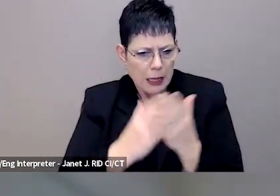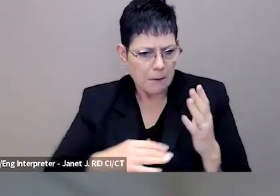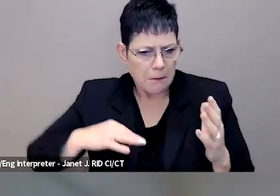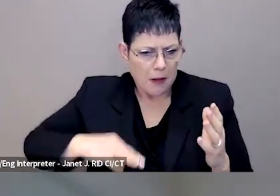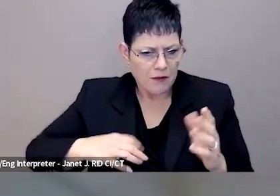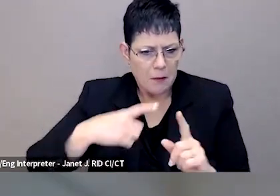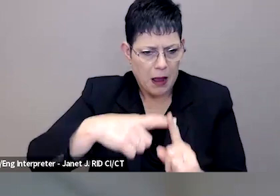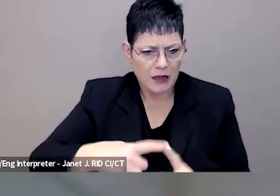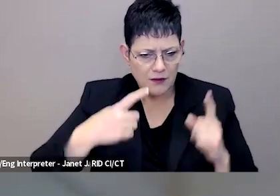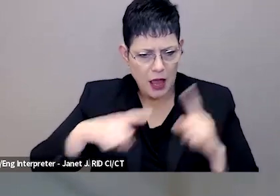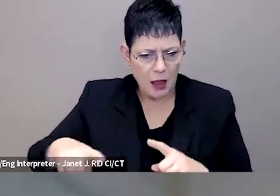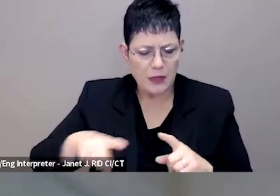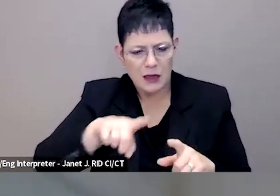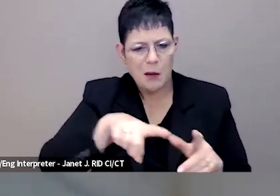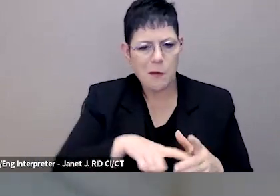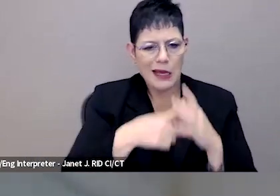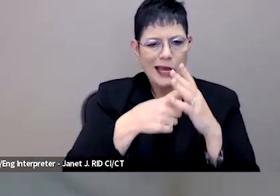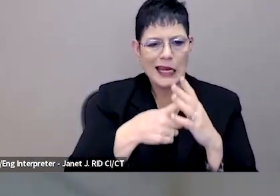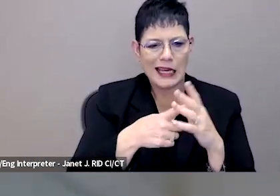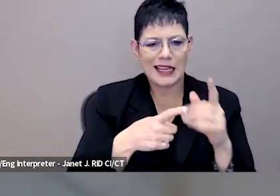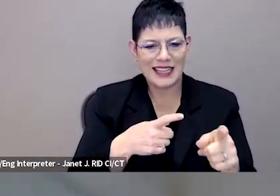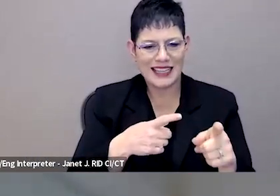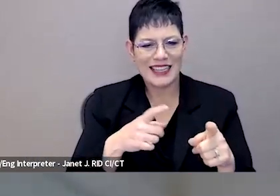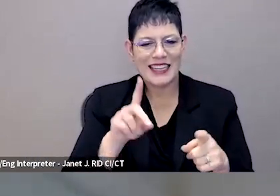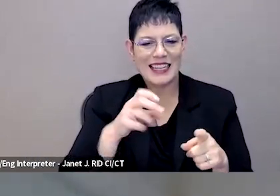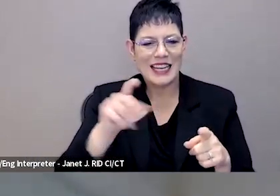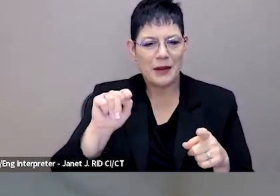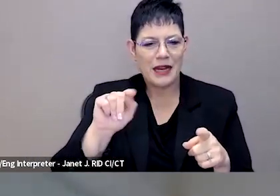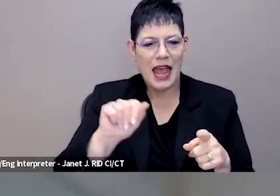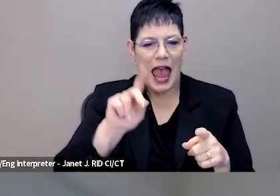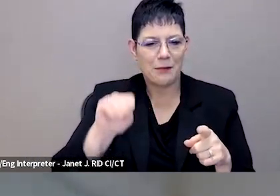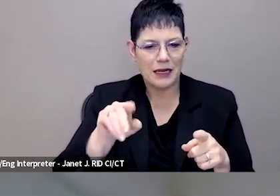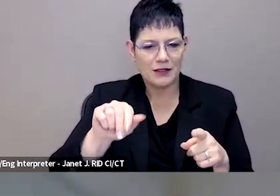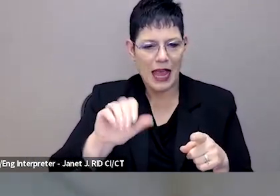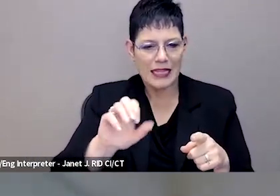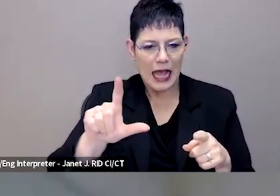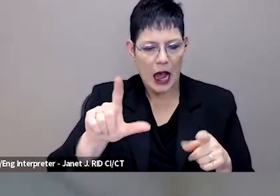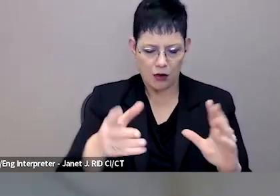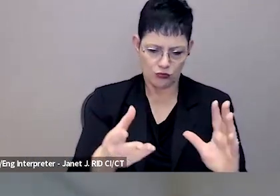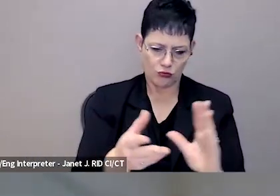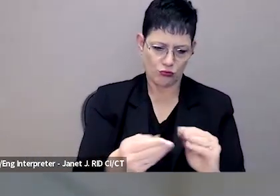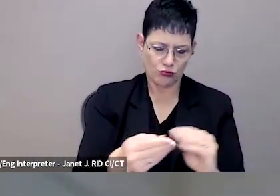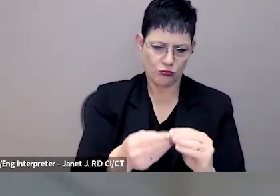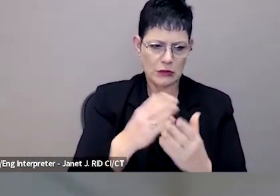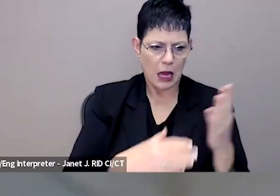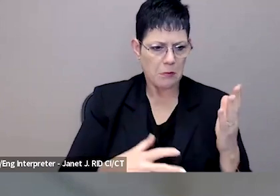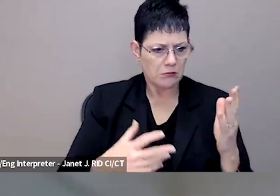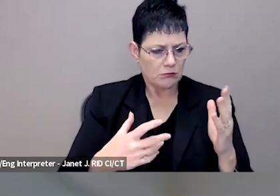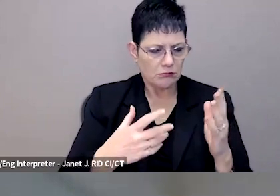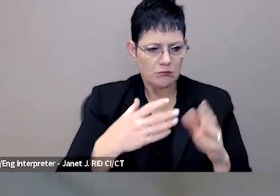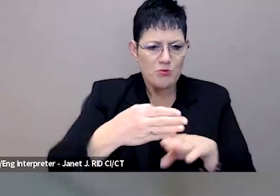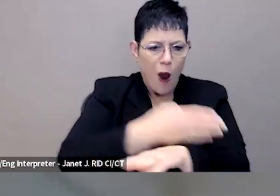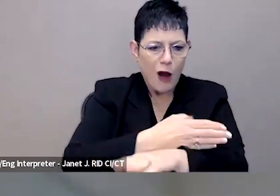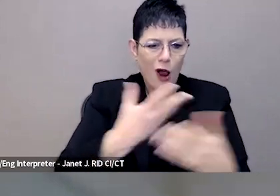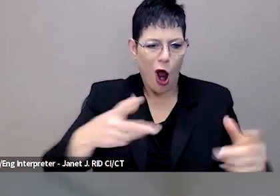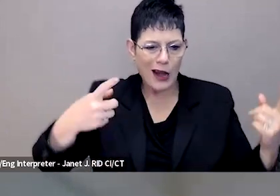Maura Cousin at the beginning, Principal Deputy Administrator of ACL, gave some of the examples of the type of progress that has